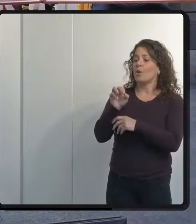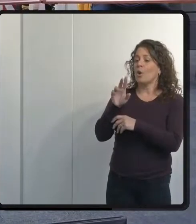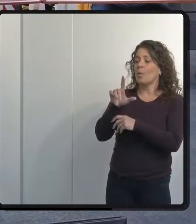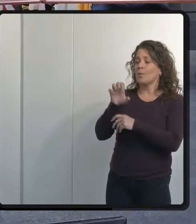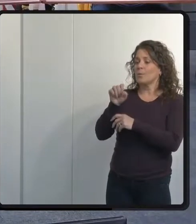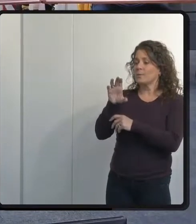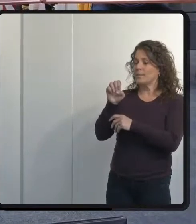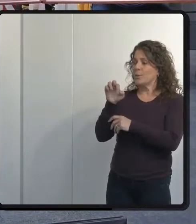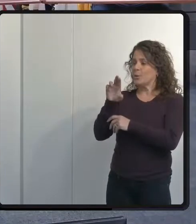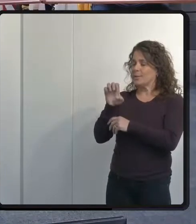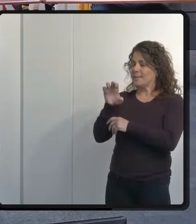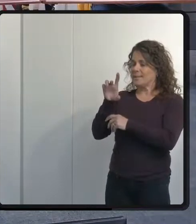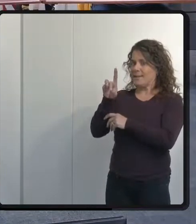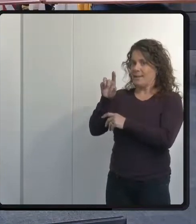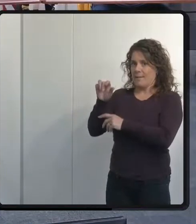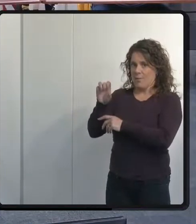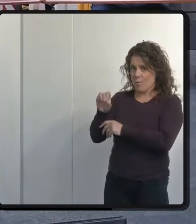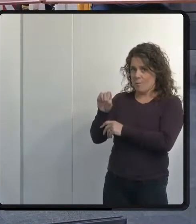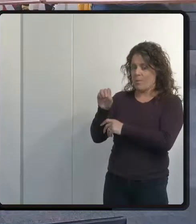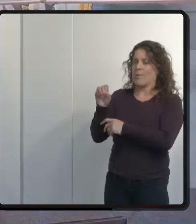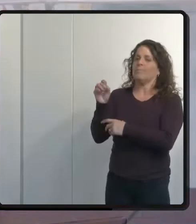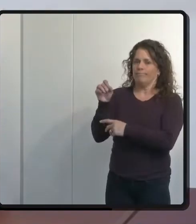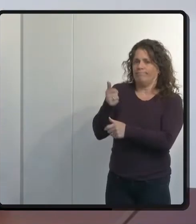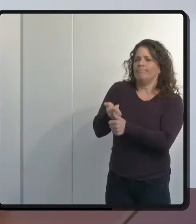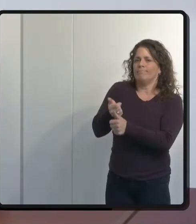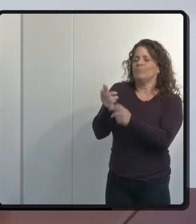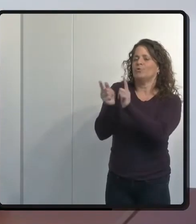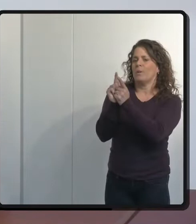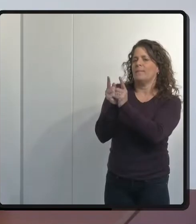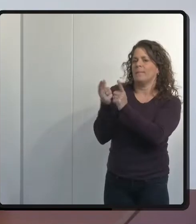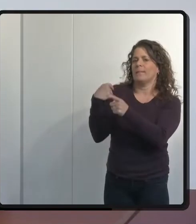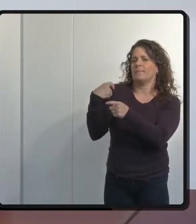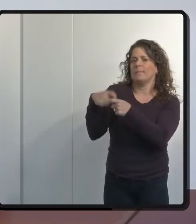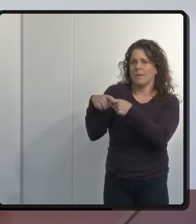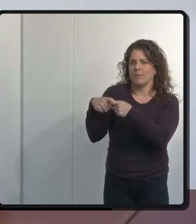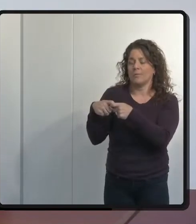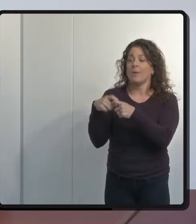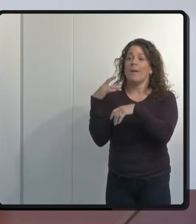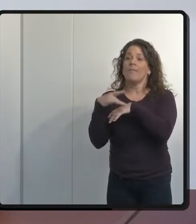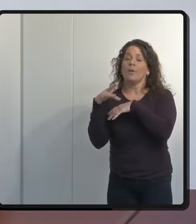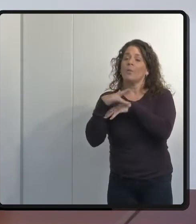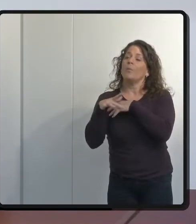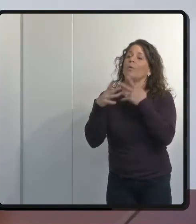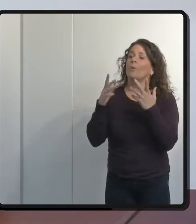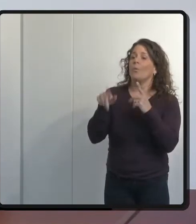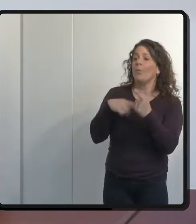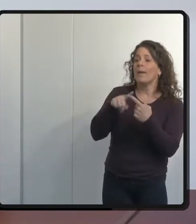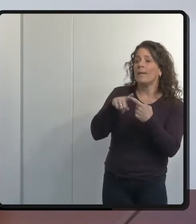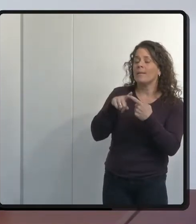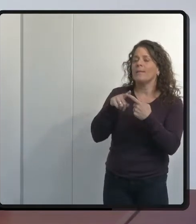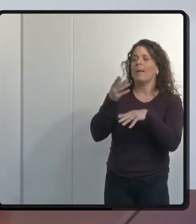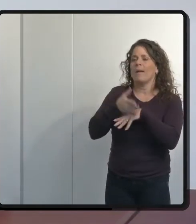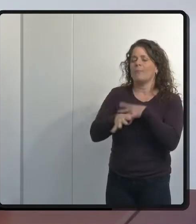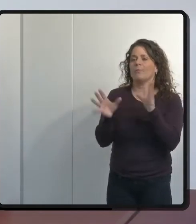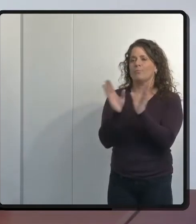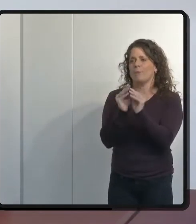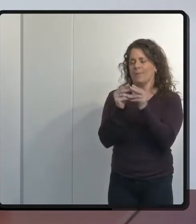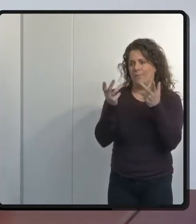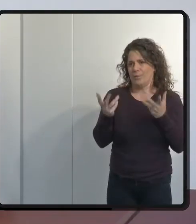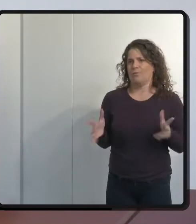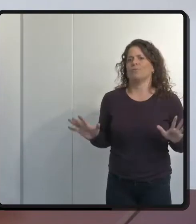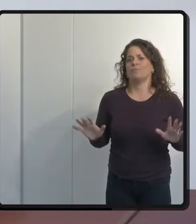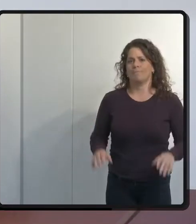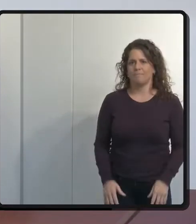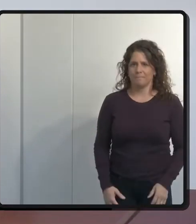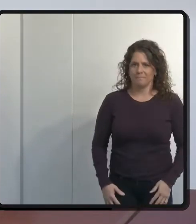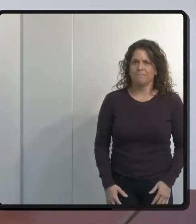Saraceda is interpreting the press conference in Spanish. This interpretation will be available on the county's website and YouTube page shortly after we conclude